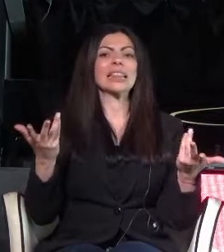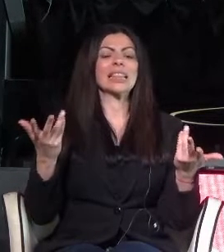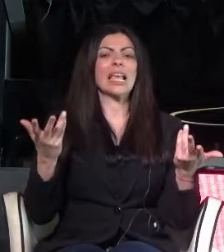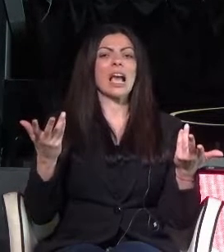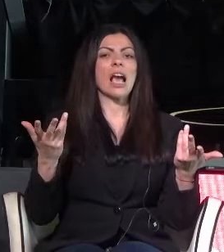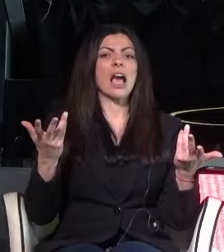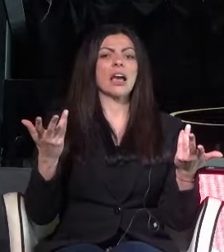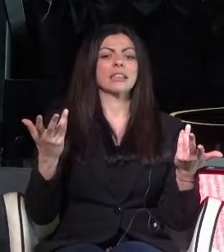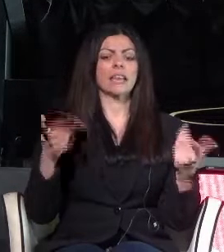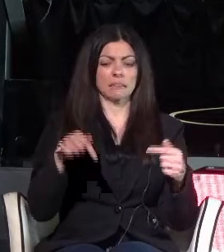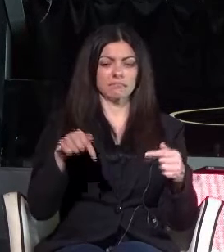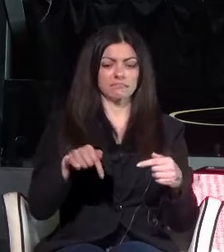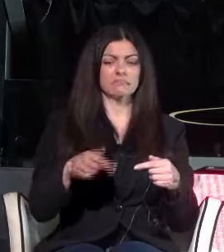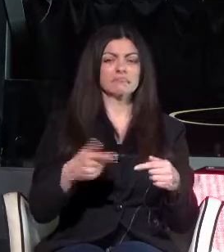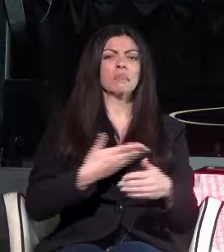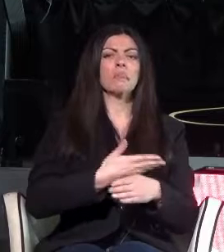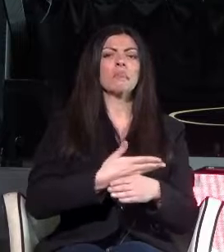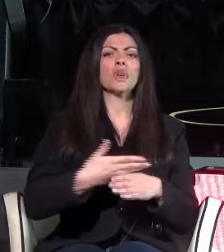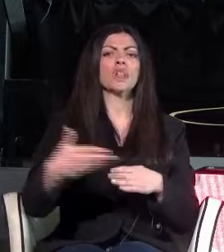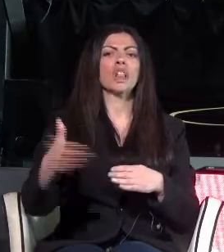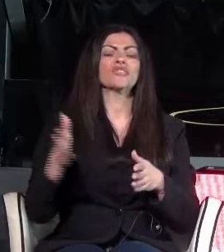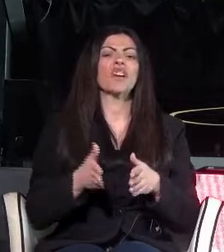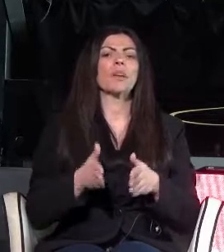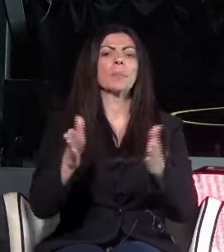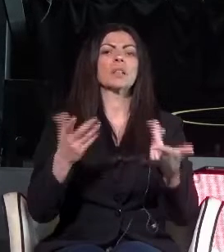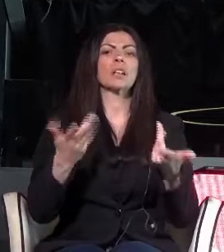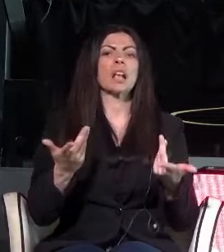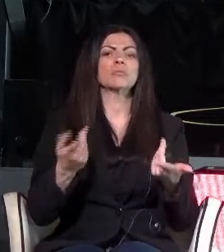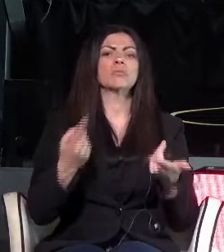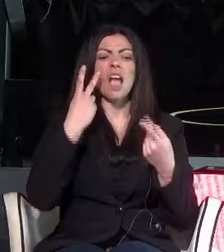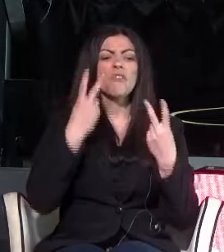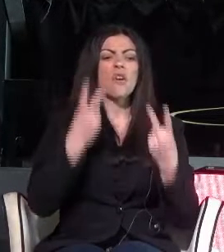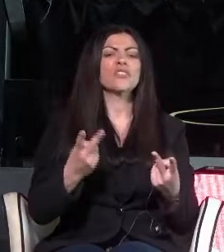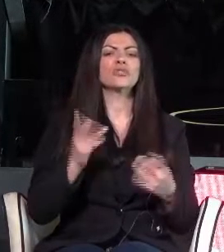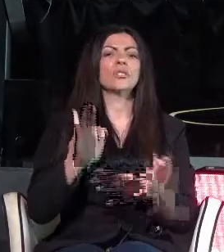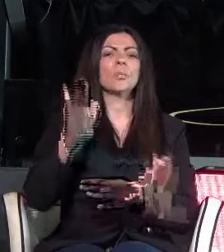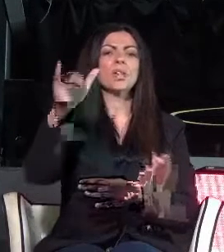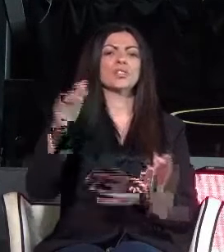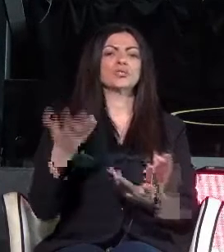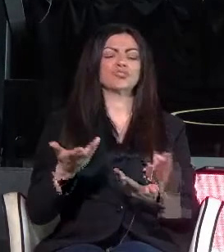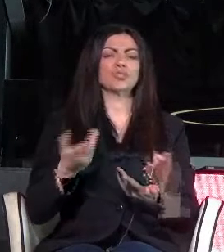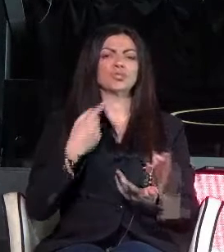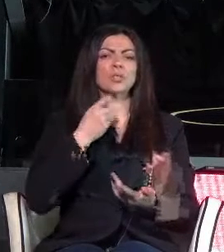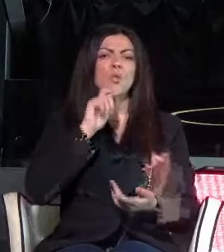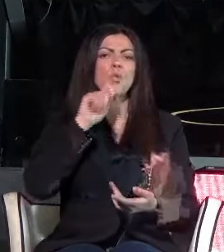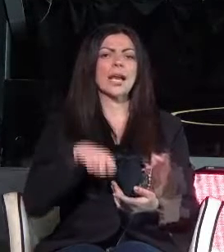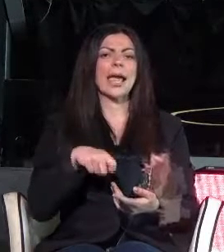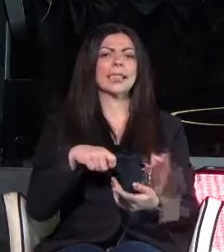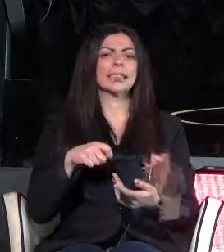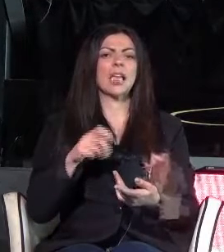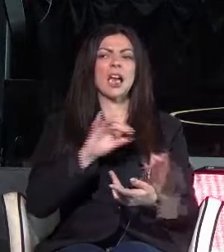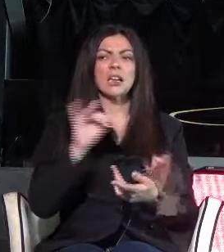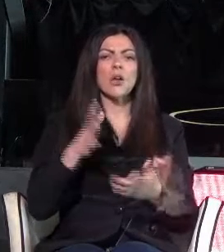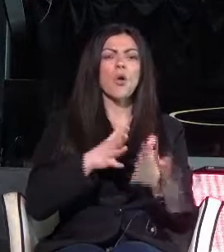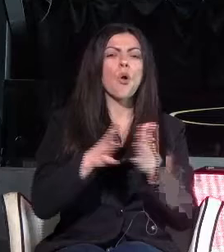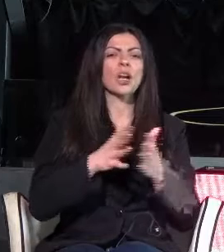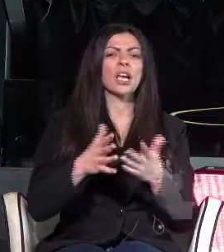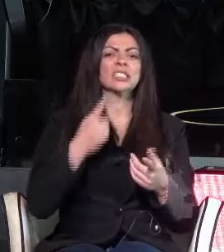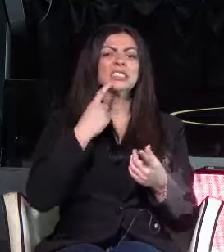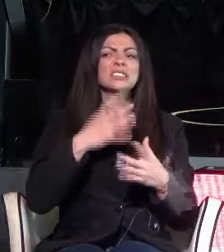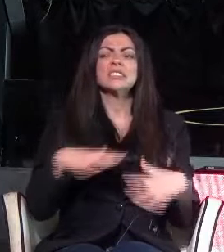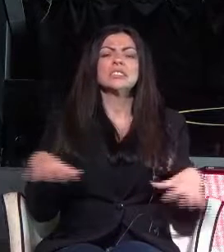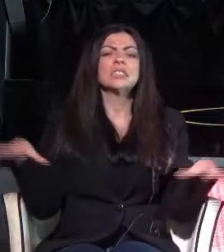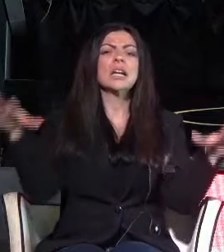Ukraine? What would be the future of the entire region? What would happen to the Ukrainian people and the Ukrainian